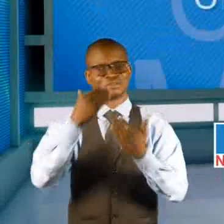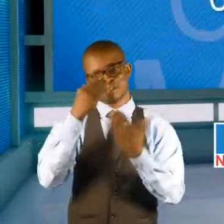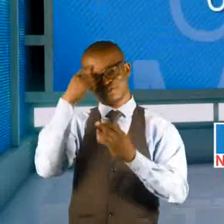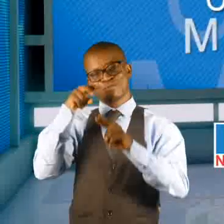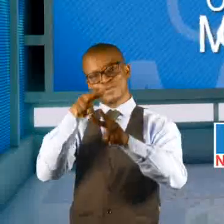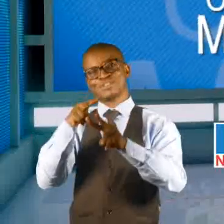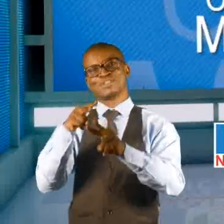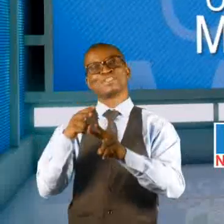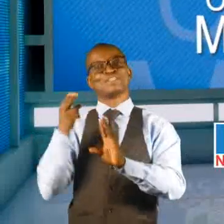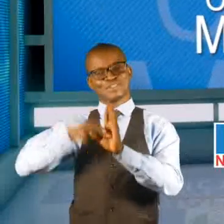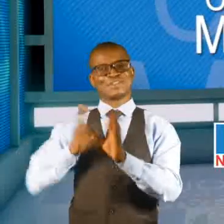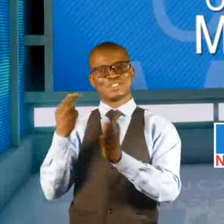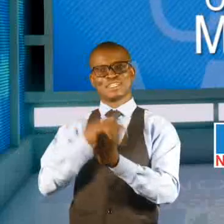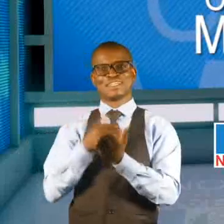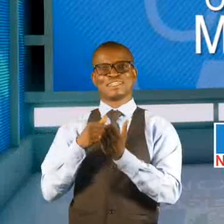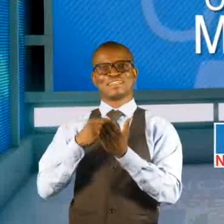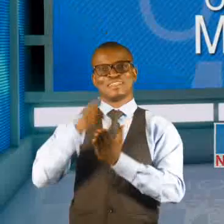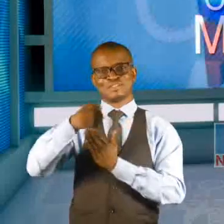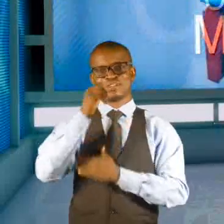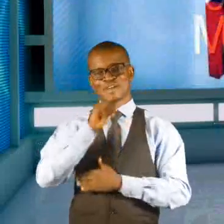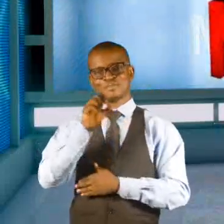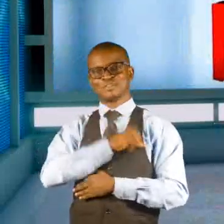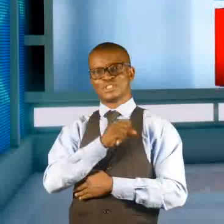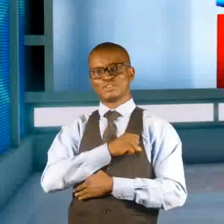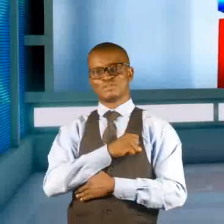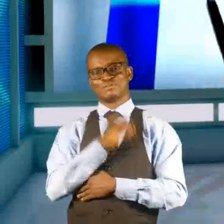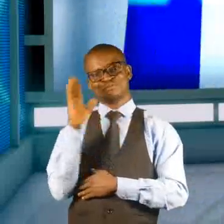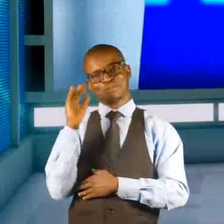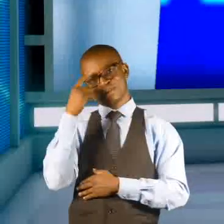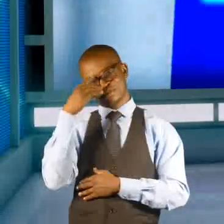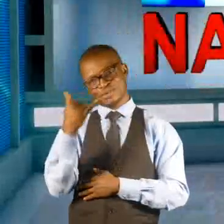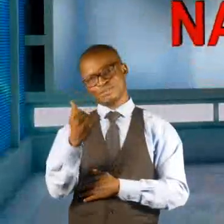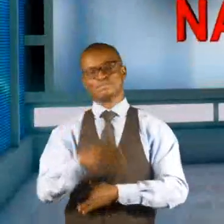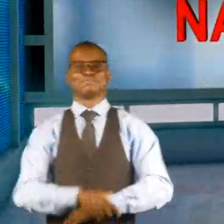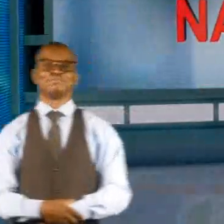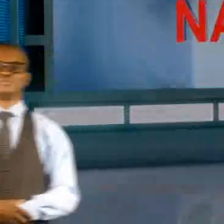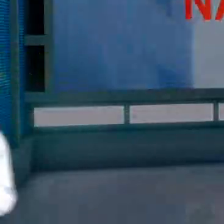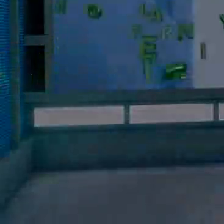Thanks for watching and join us again next week. I'm Angela Agwigi. Bye for now.